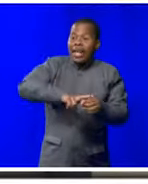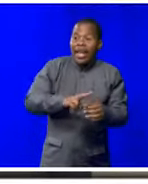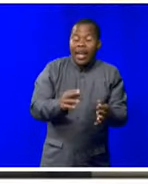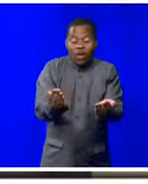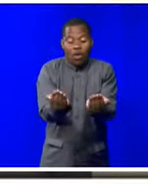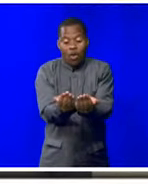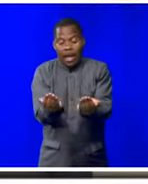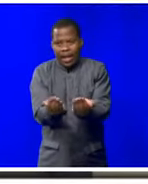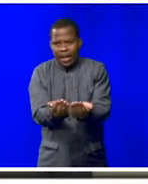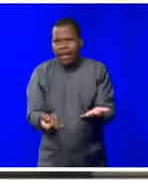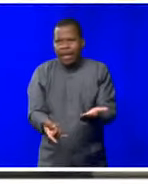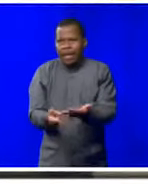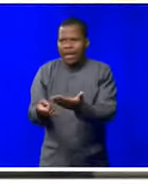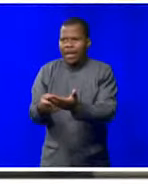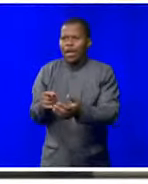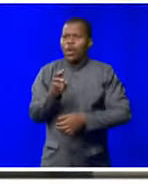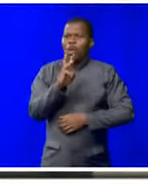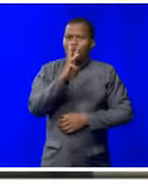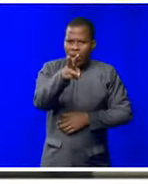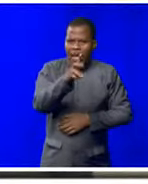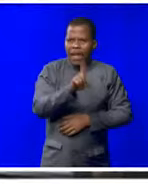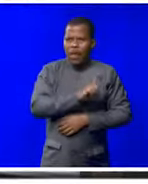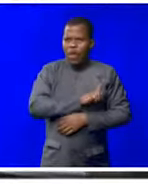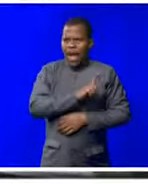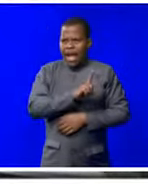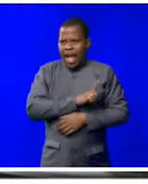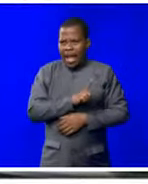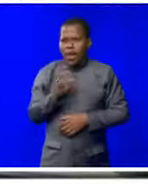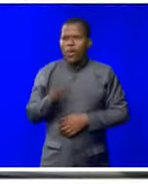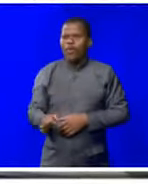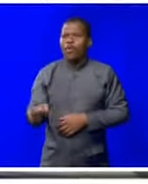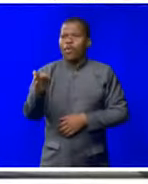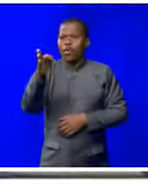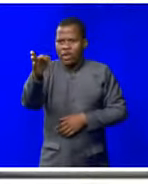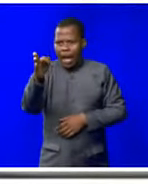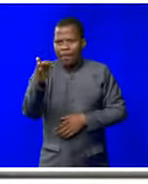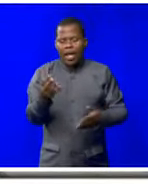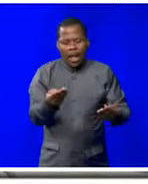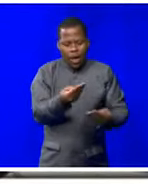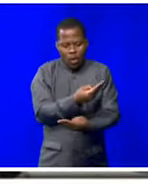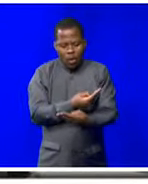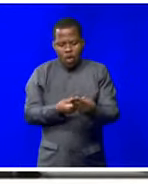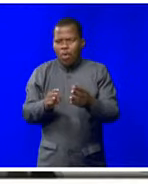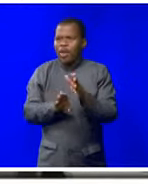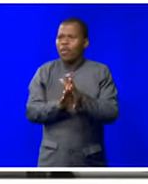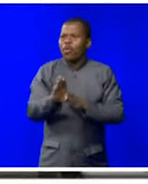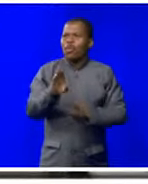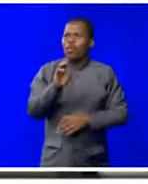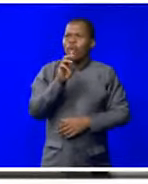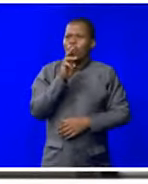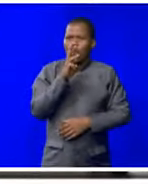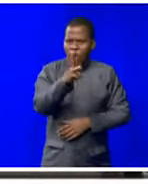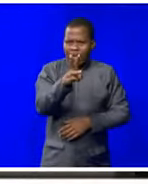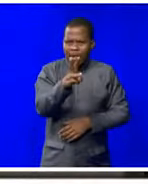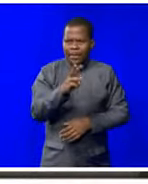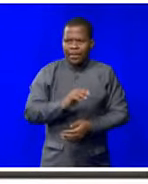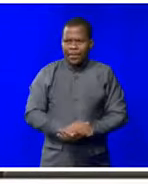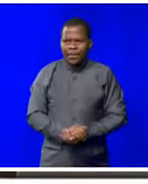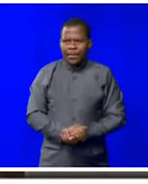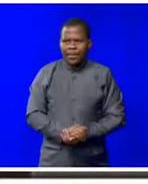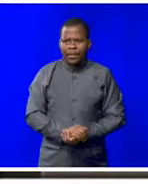help achieve a financially literate scholar and grow the economy and in a way reduce the rate of